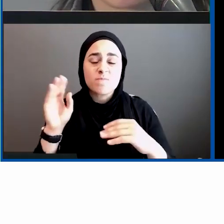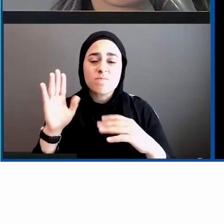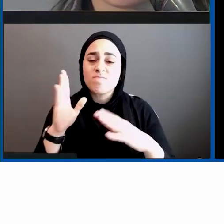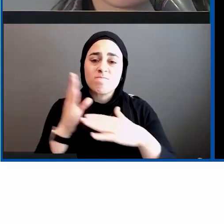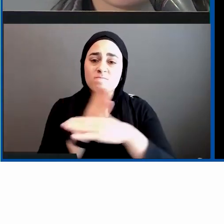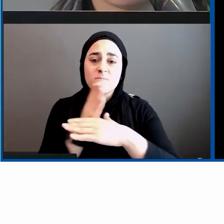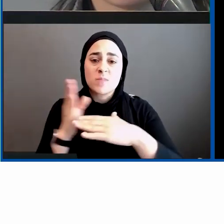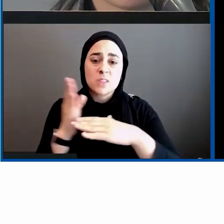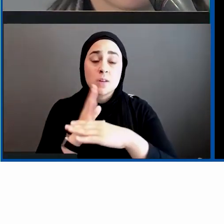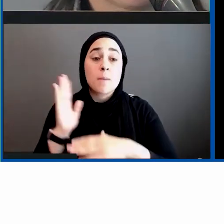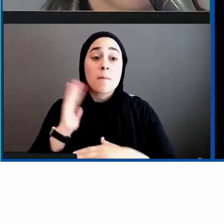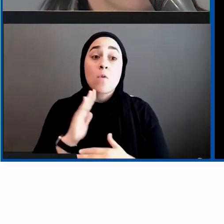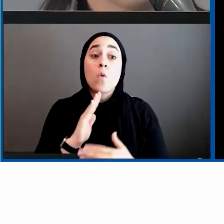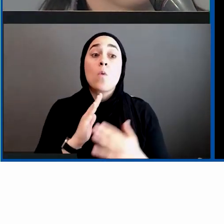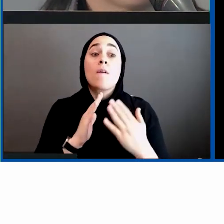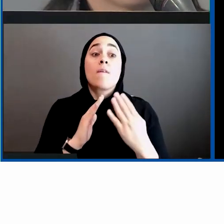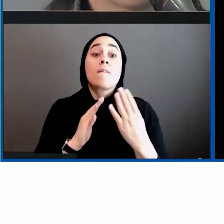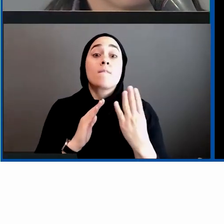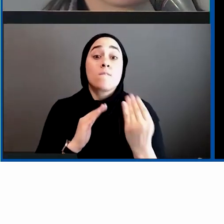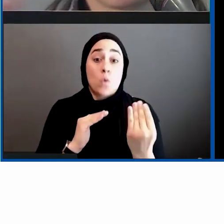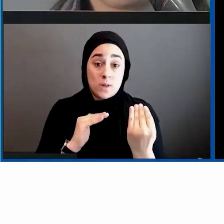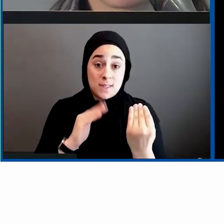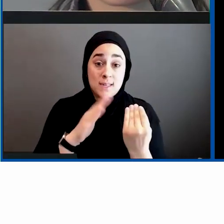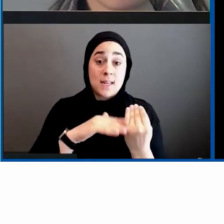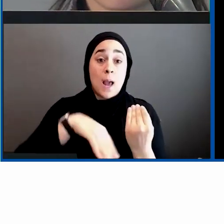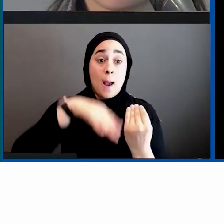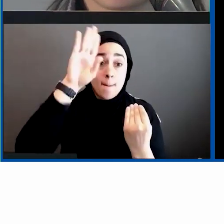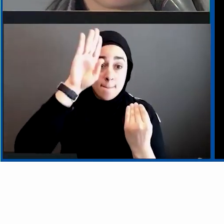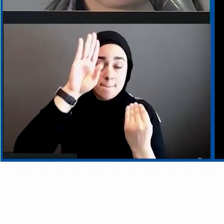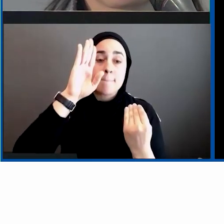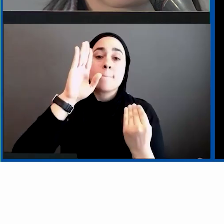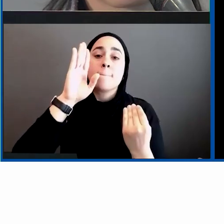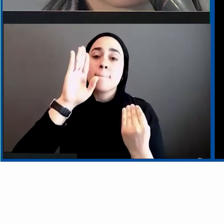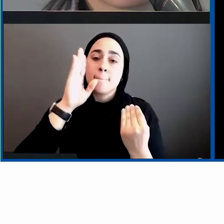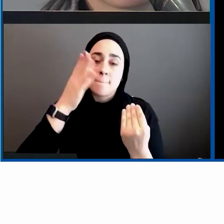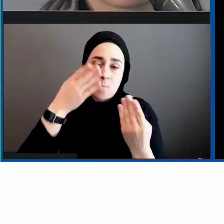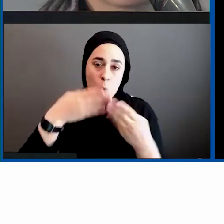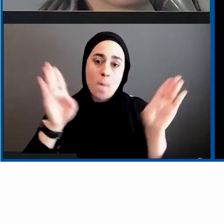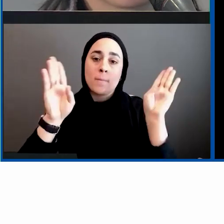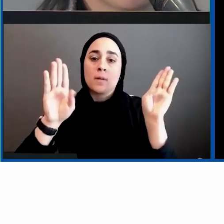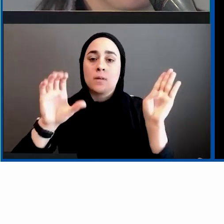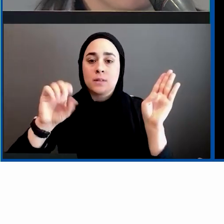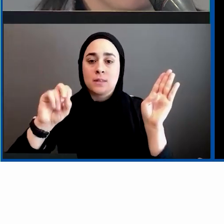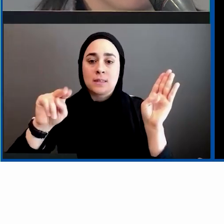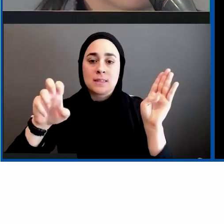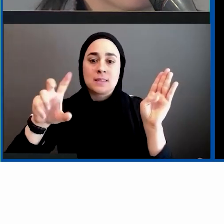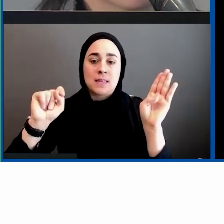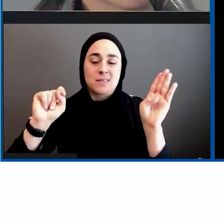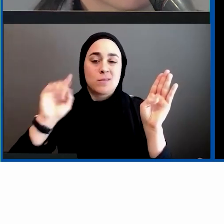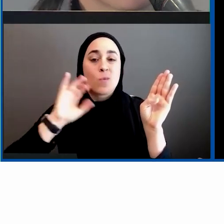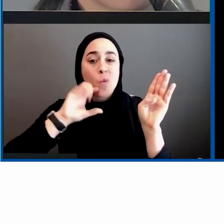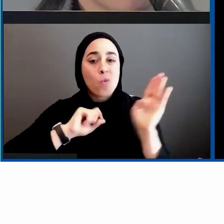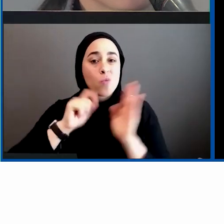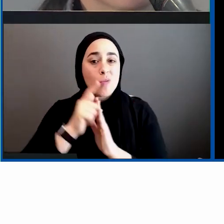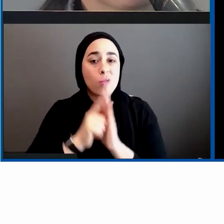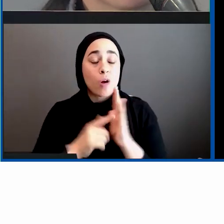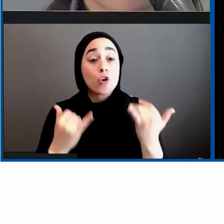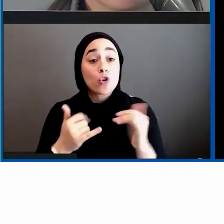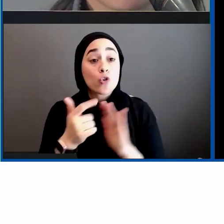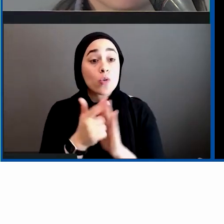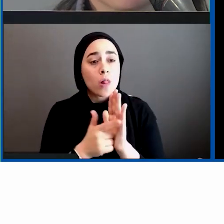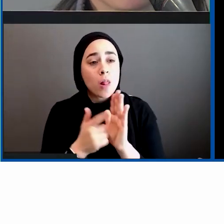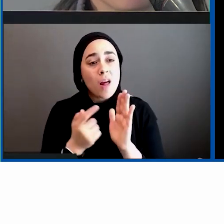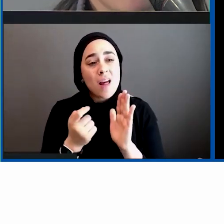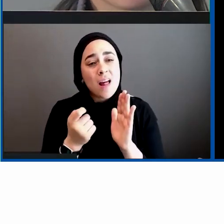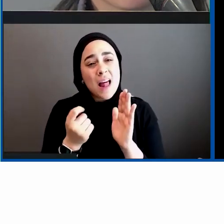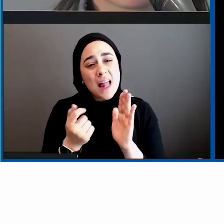was 14 and up was open consent. Was the old law. This is the current law. So they've